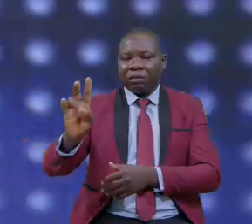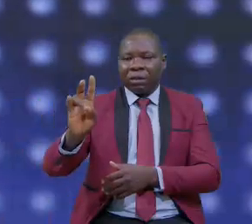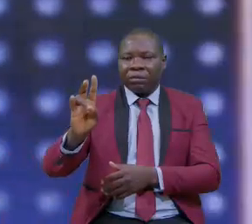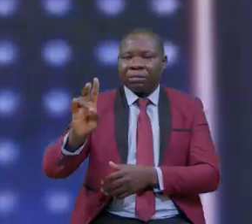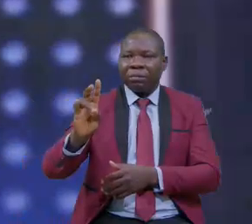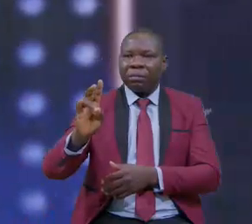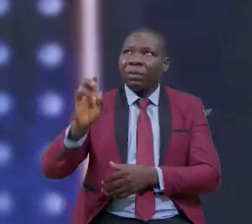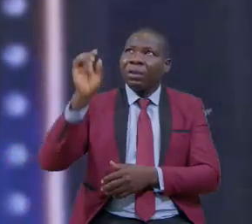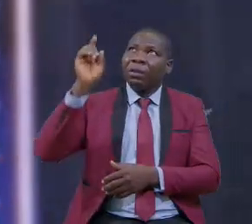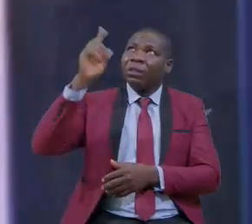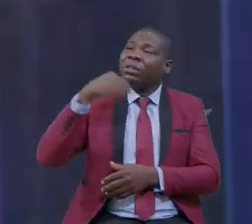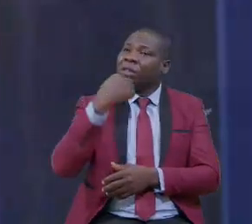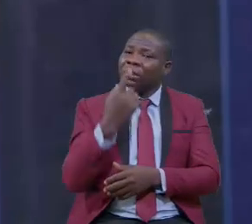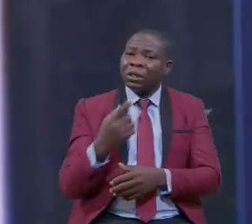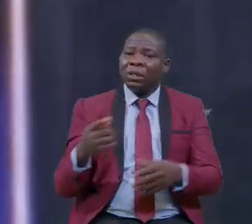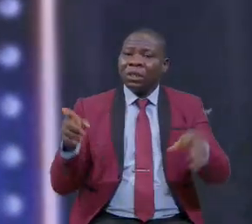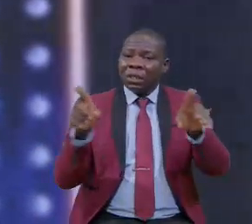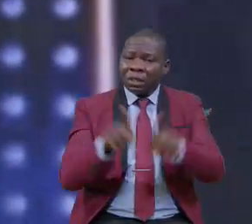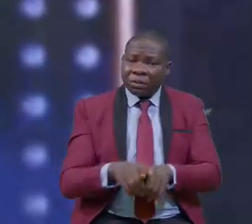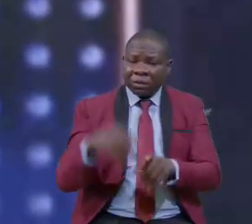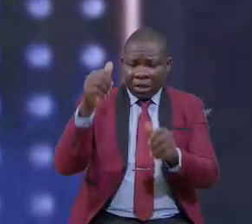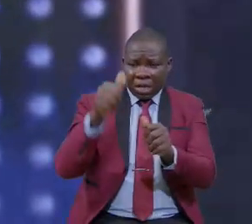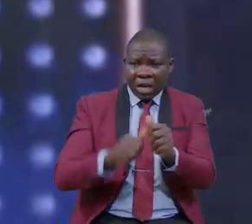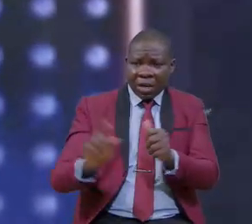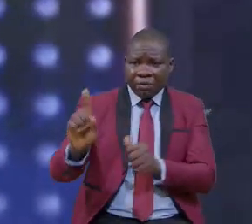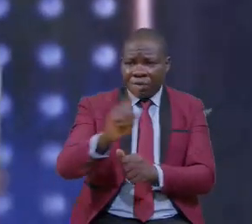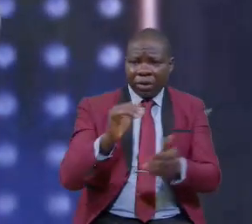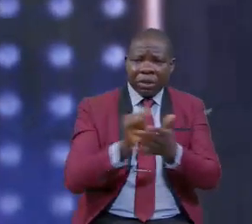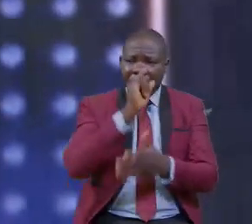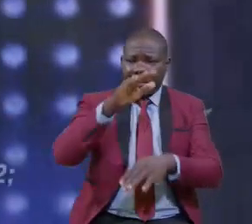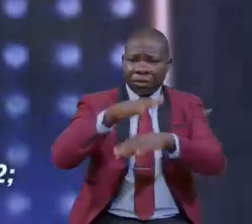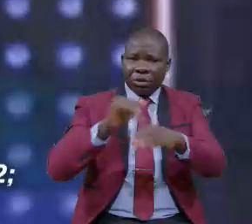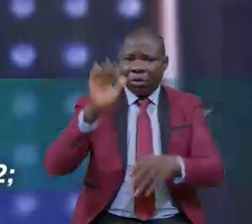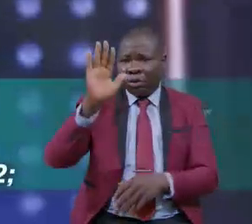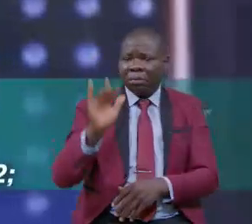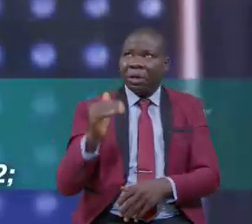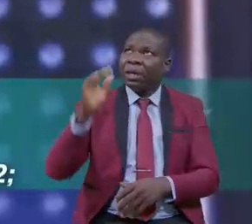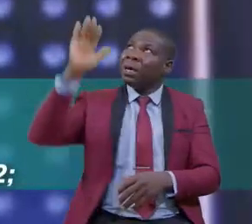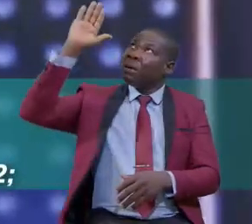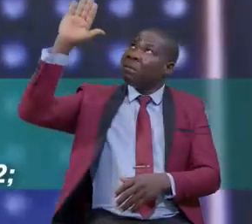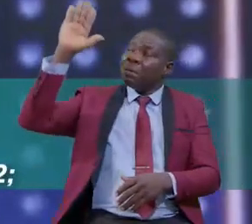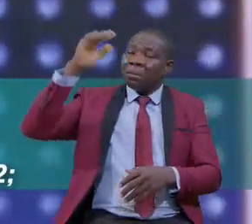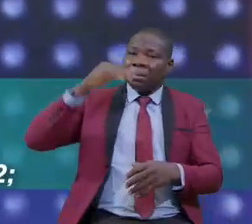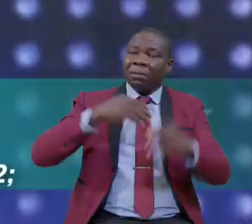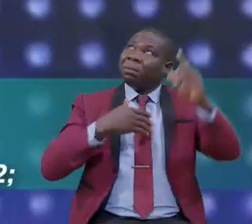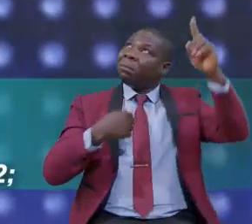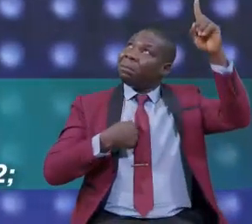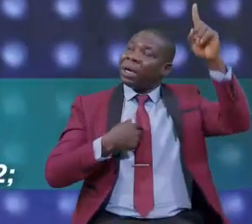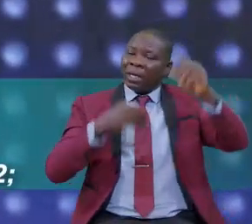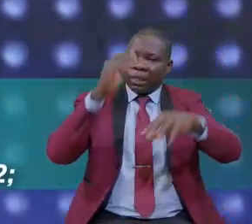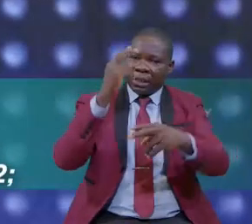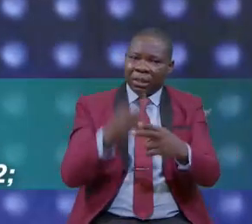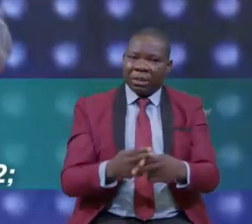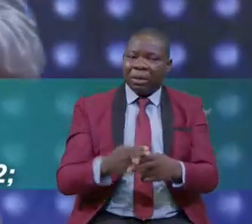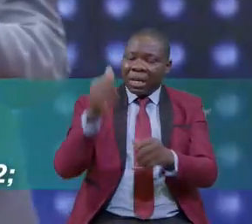even everyone that is called by my name, everyone called by my